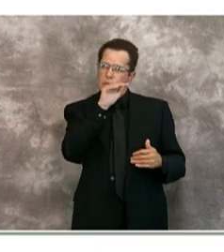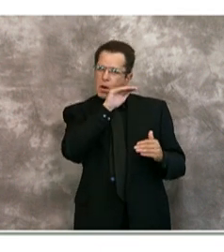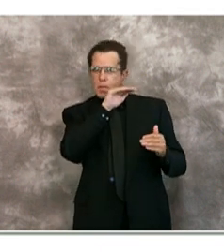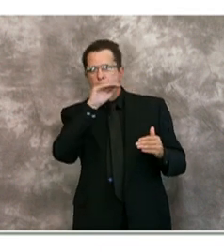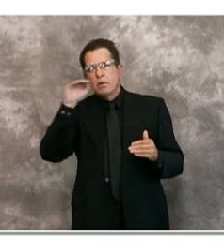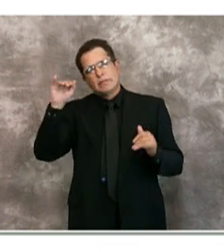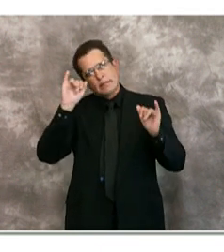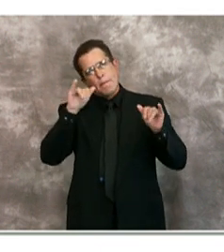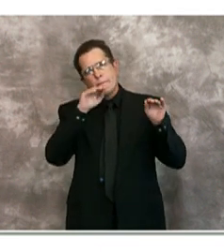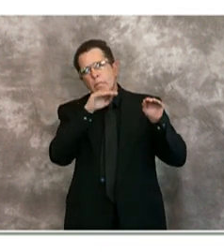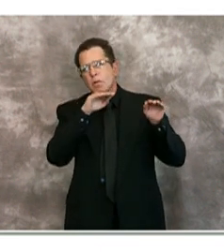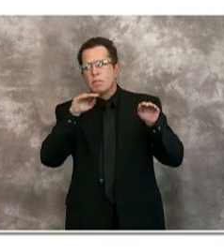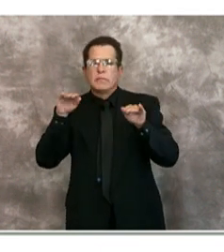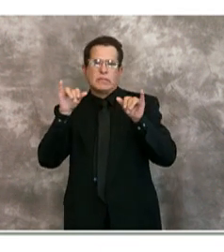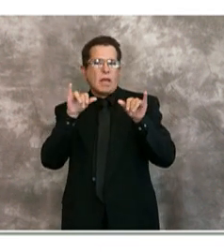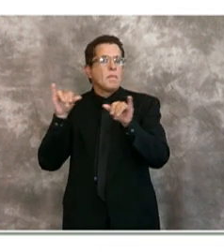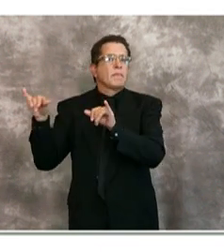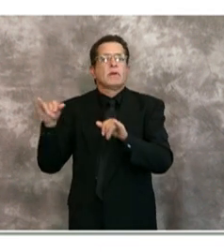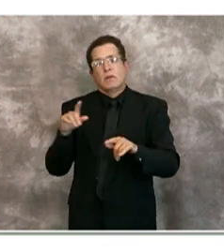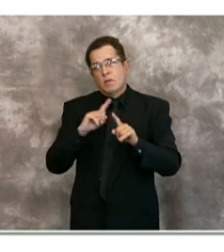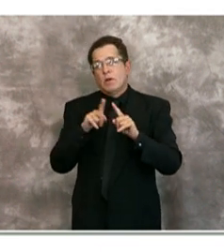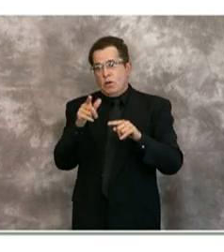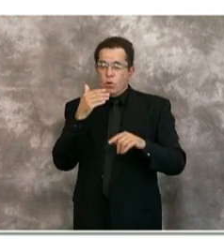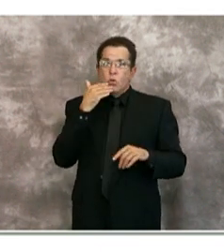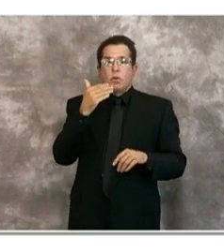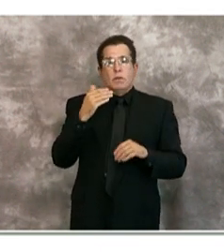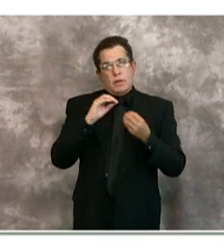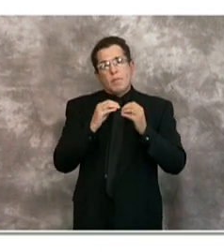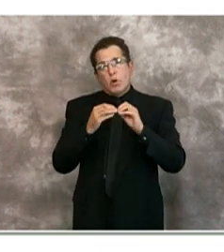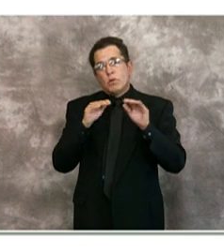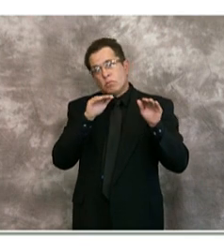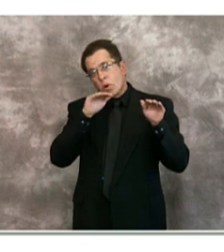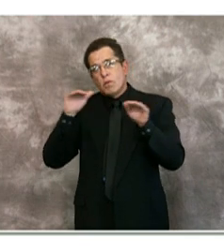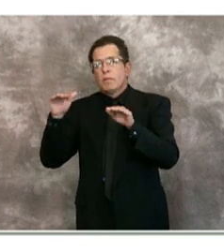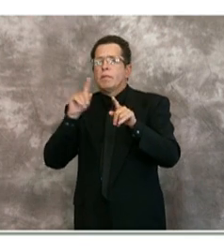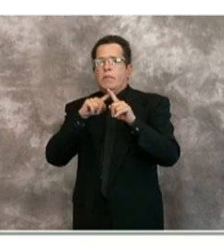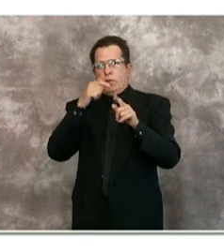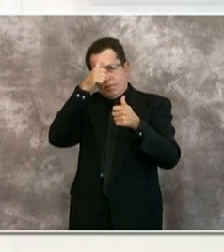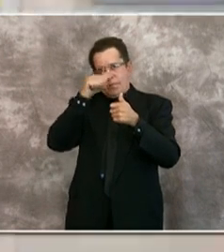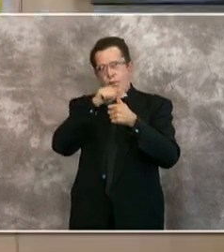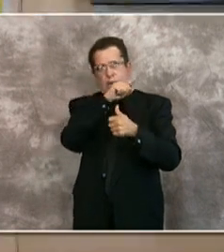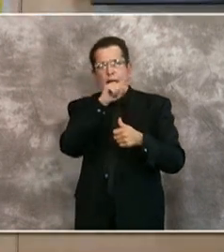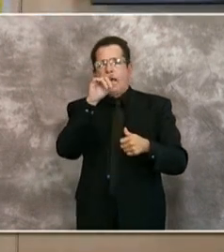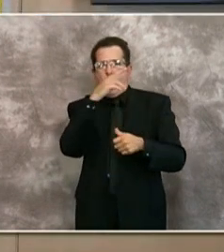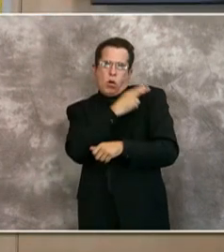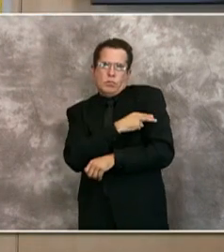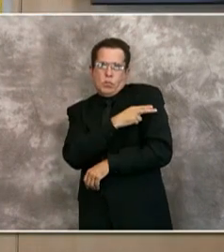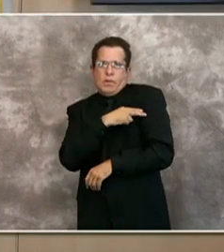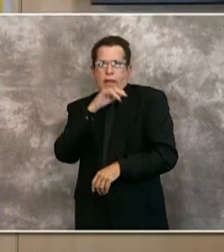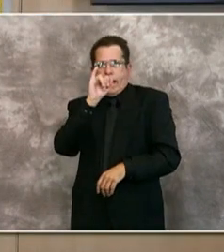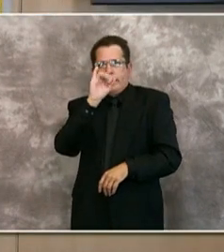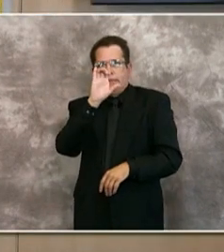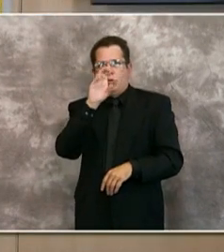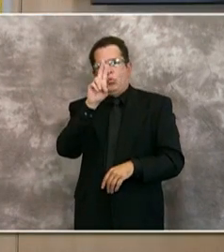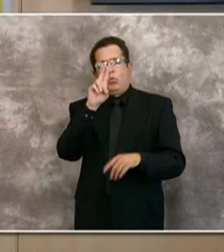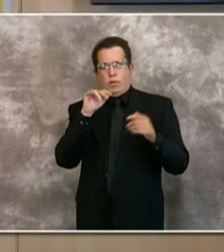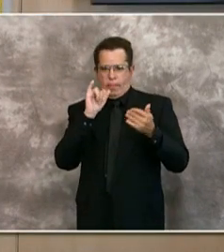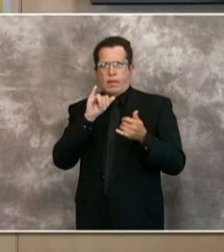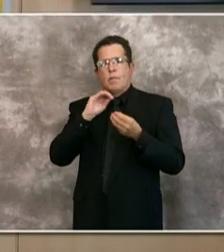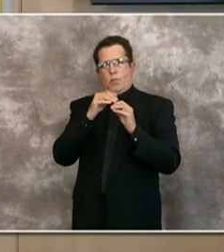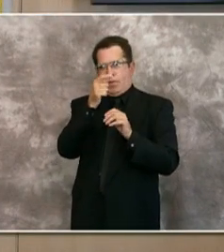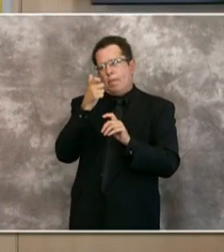in the same range. And again, that is encouraging, but it's a reminder that hospitalizations, ICU utilizations, these are lagging